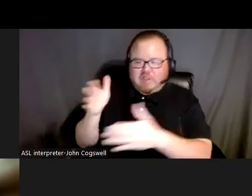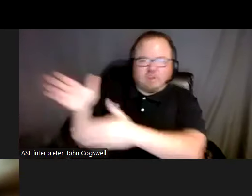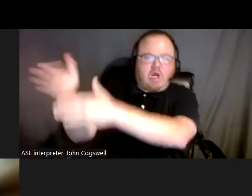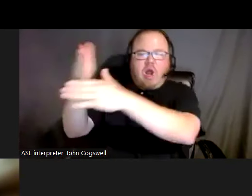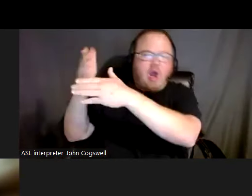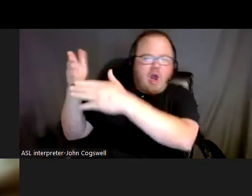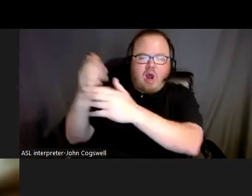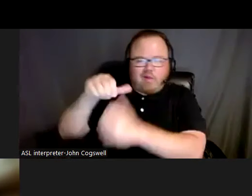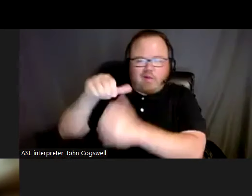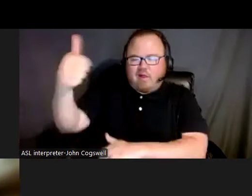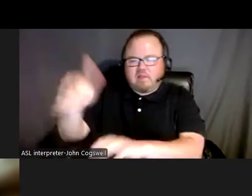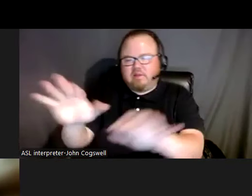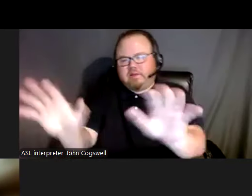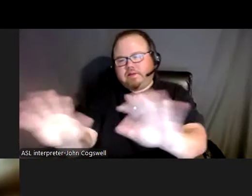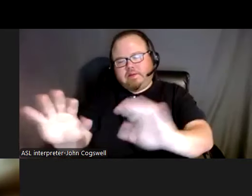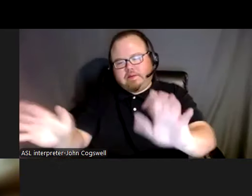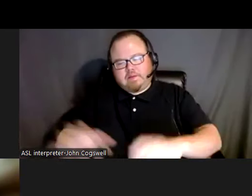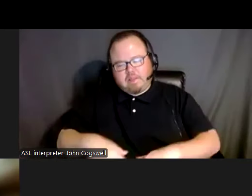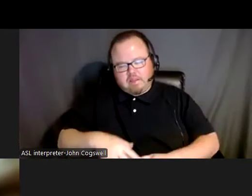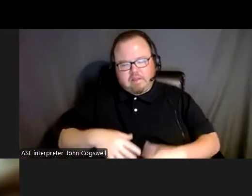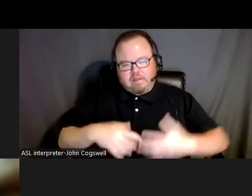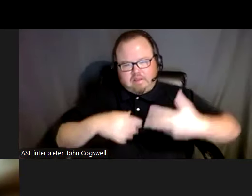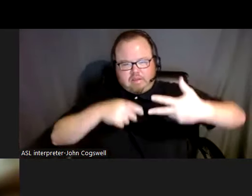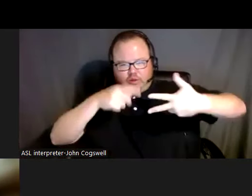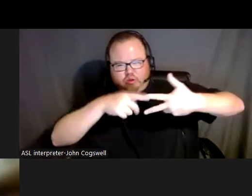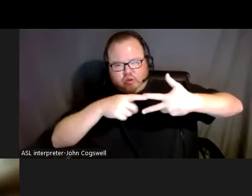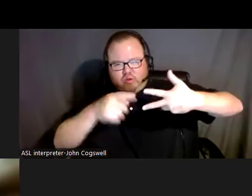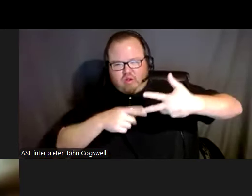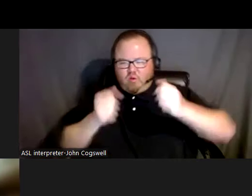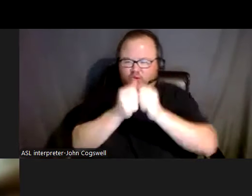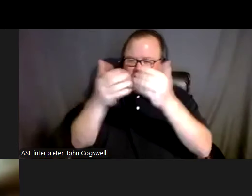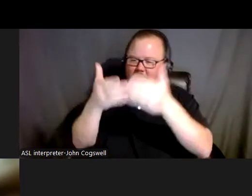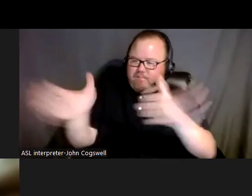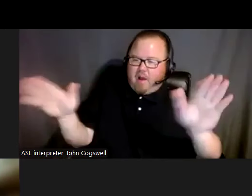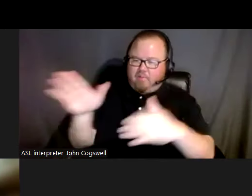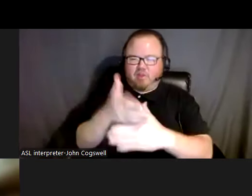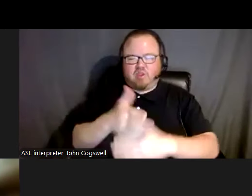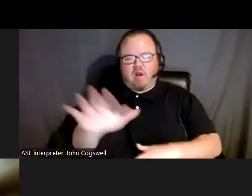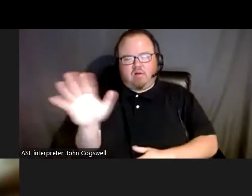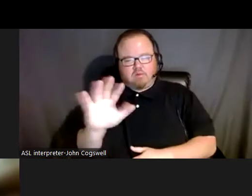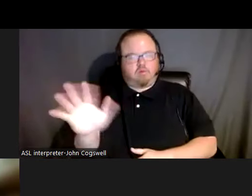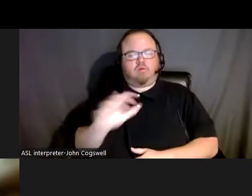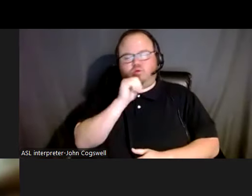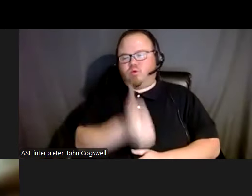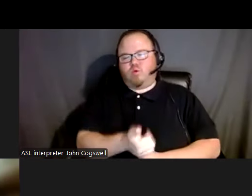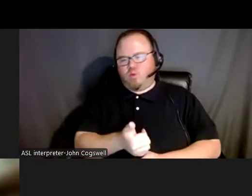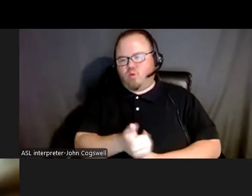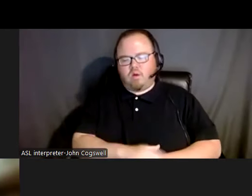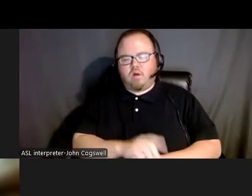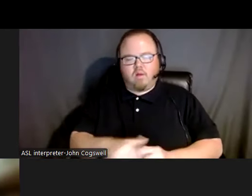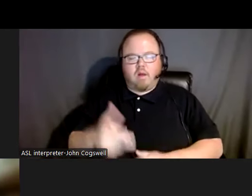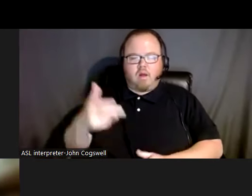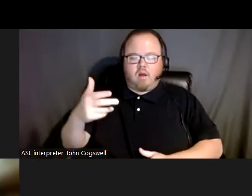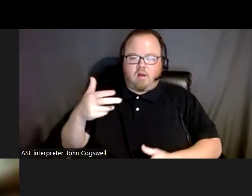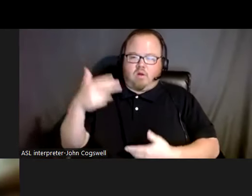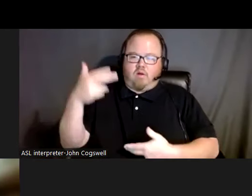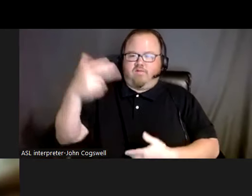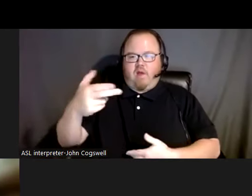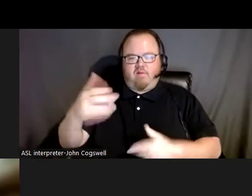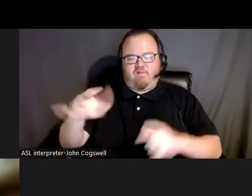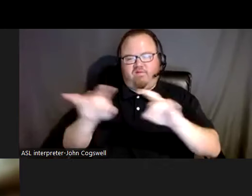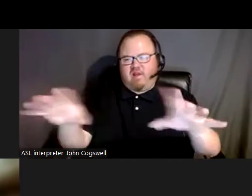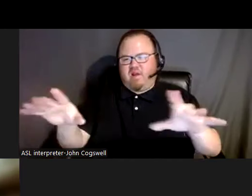well, at least the bullets 2 and 3, publicly. Um, but firearms are extremely lethal, as many